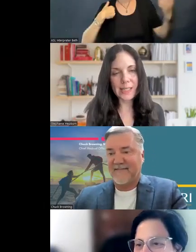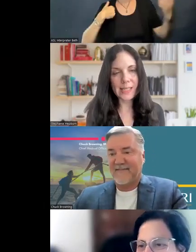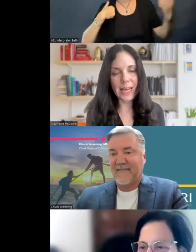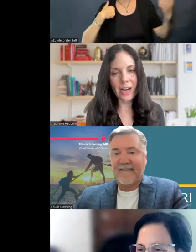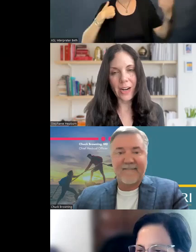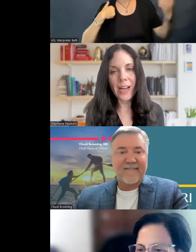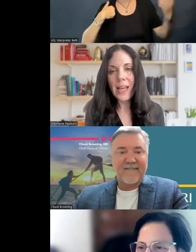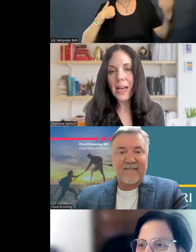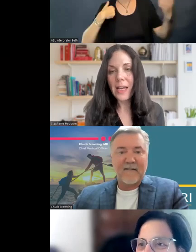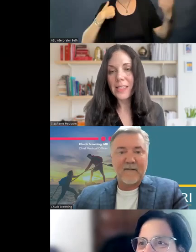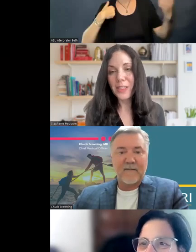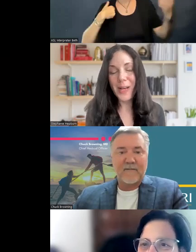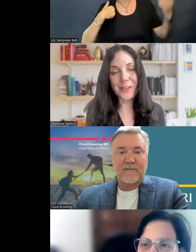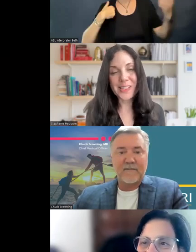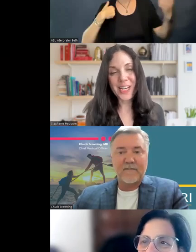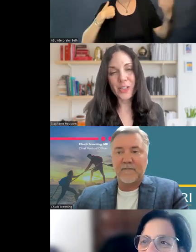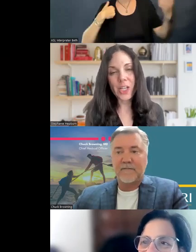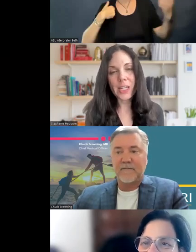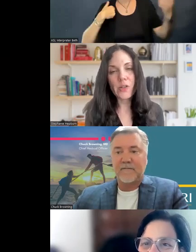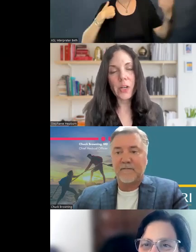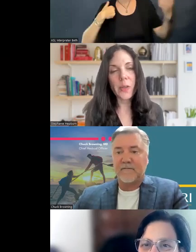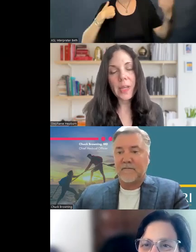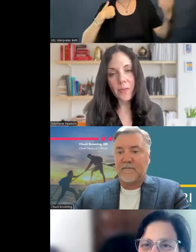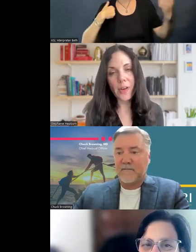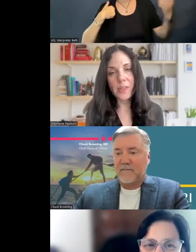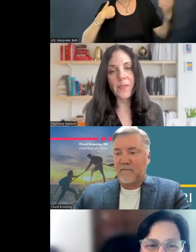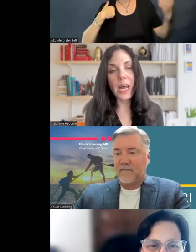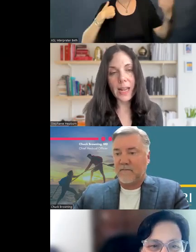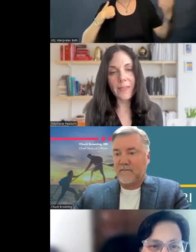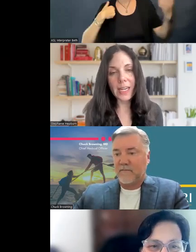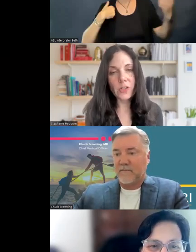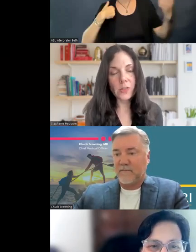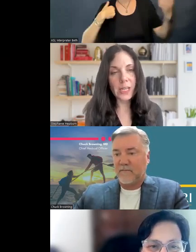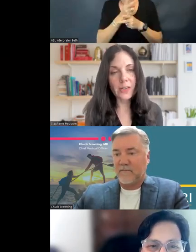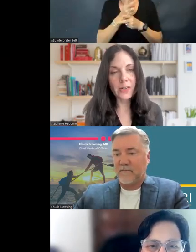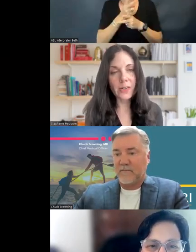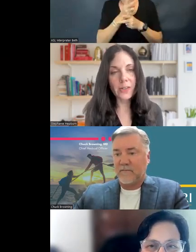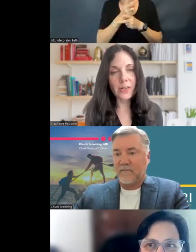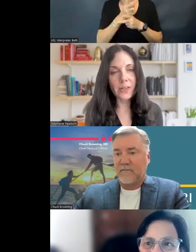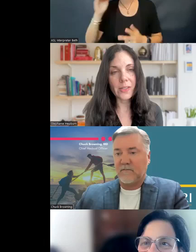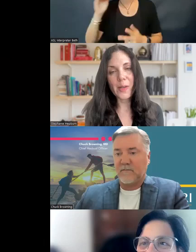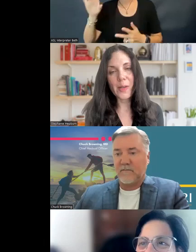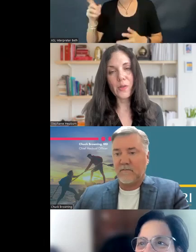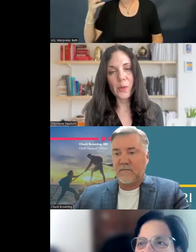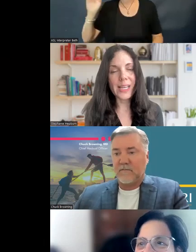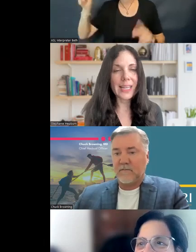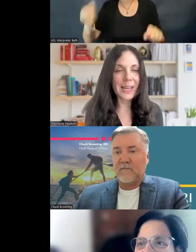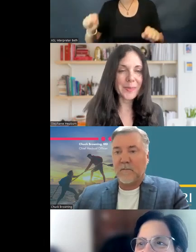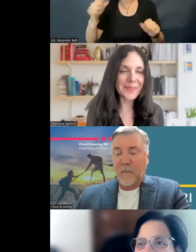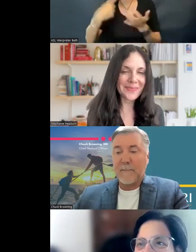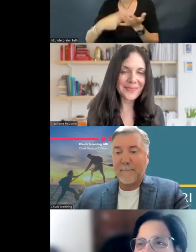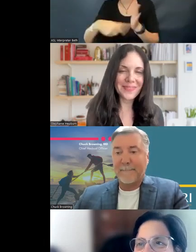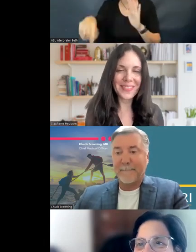equitable crisis care. Dr. Pinels and Dr. Chuck, can you share the pitfalls of not having national standards and also some of the tools